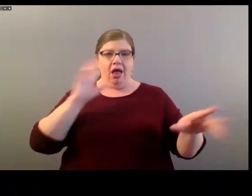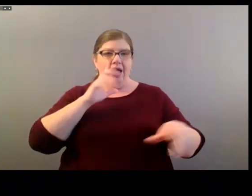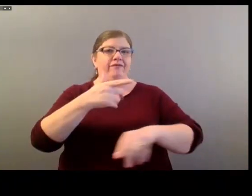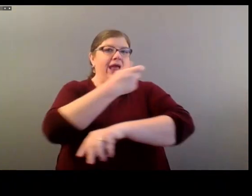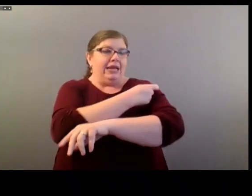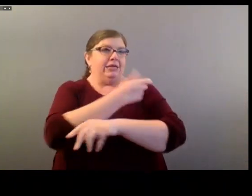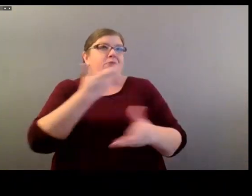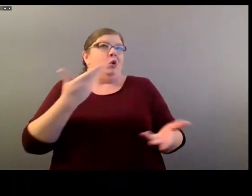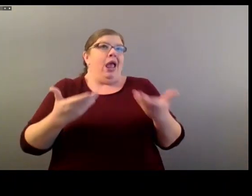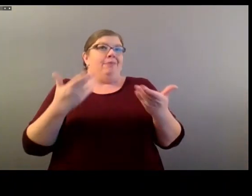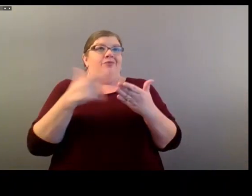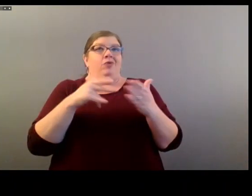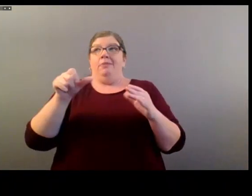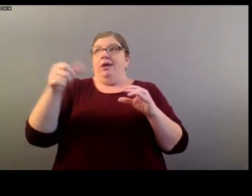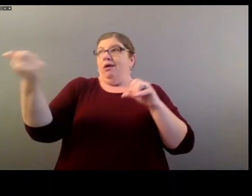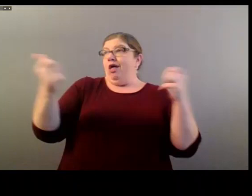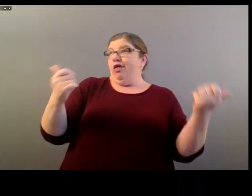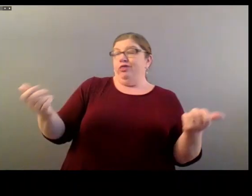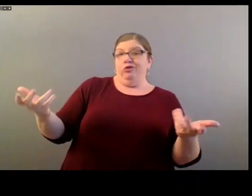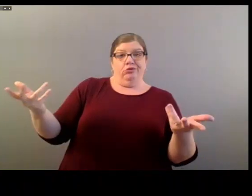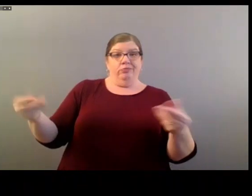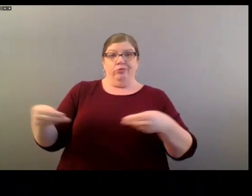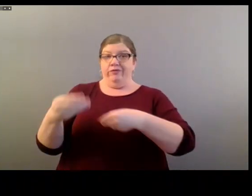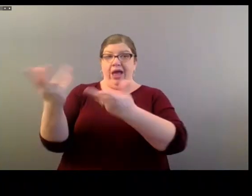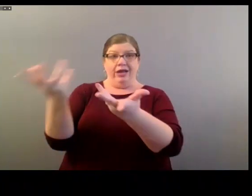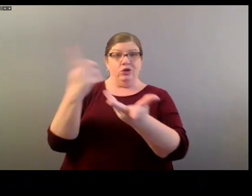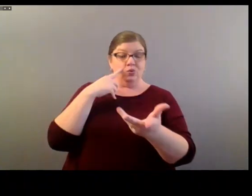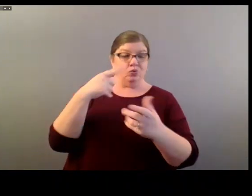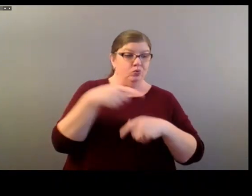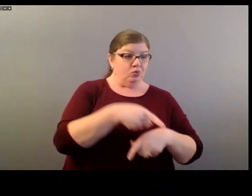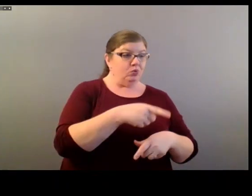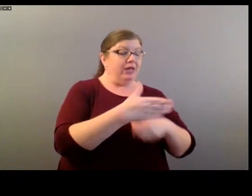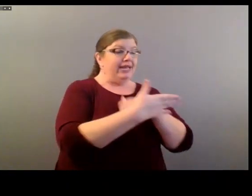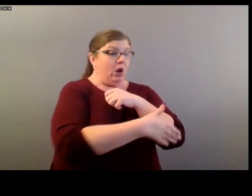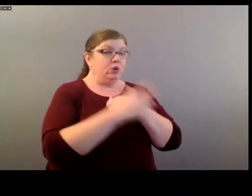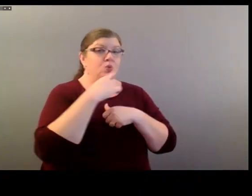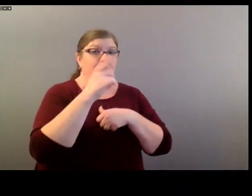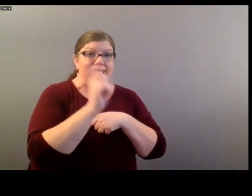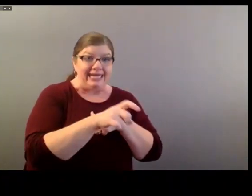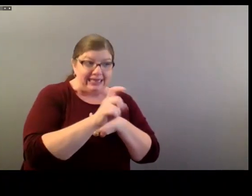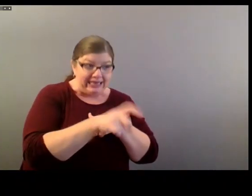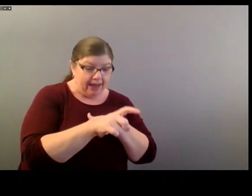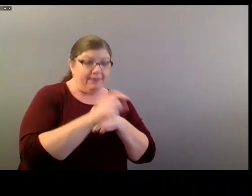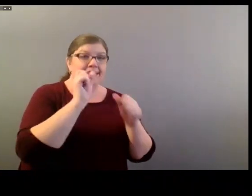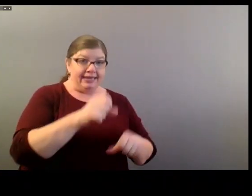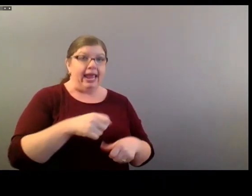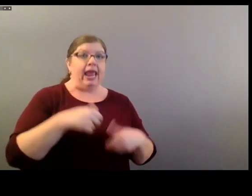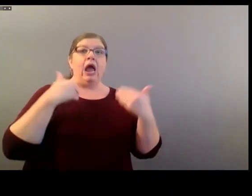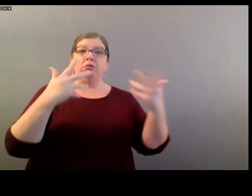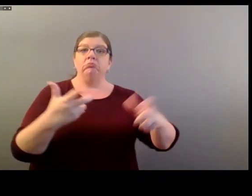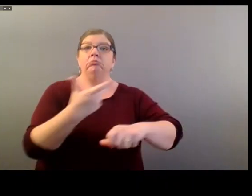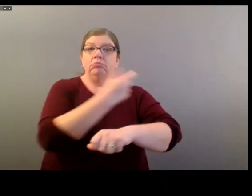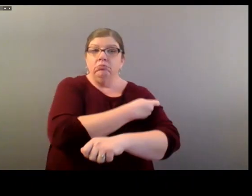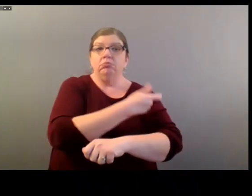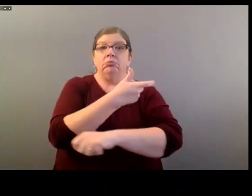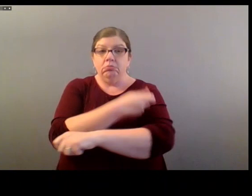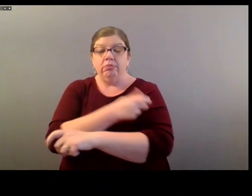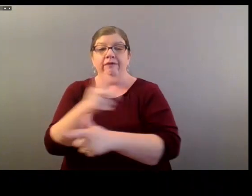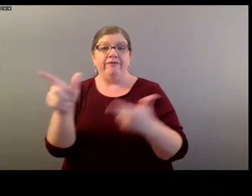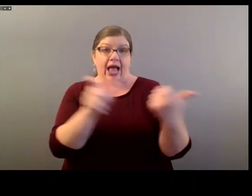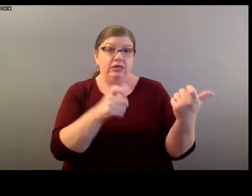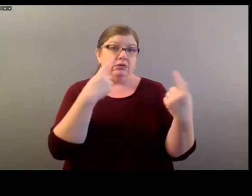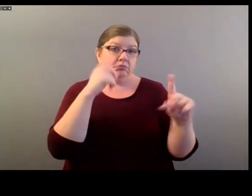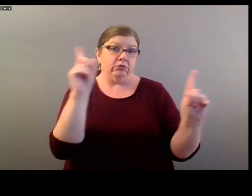from other providers to counties that need them and can get them into the arms fairly